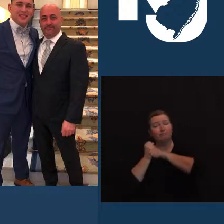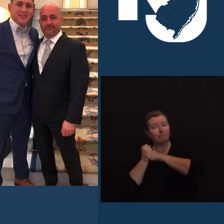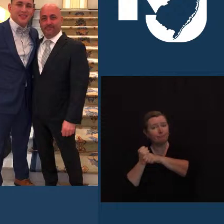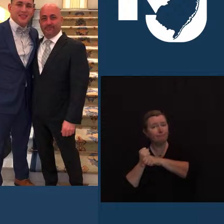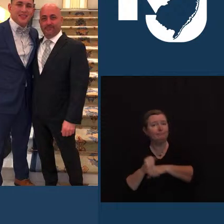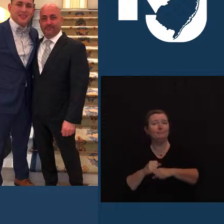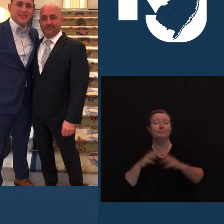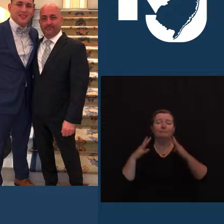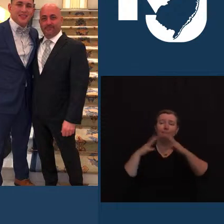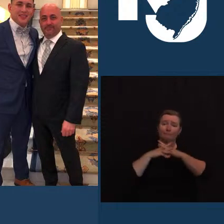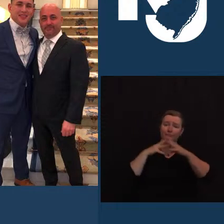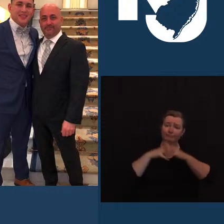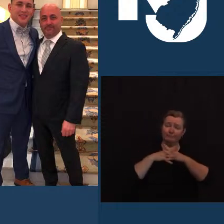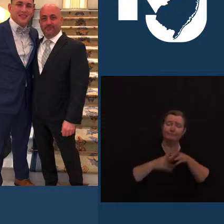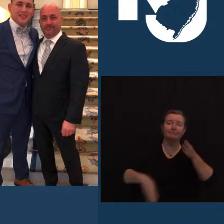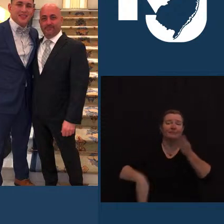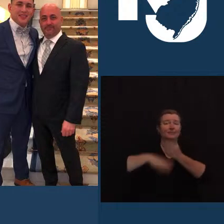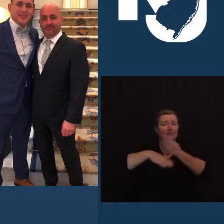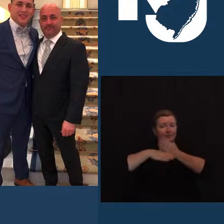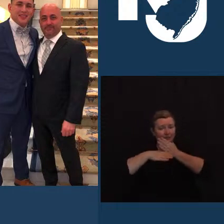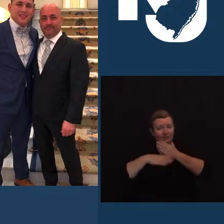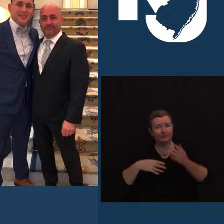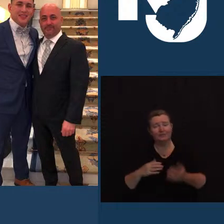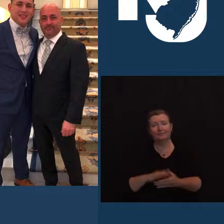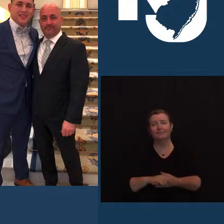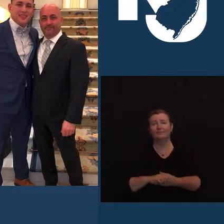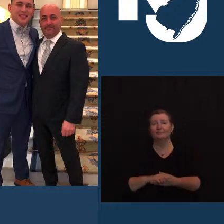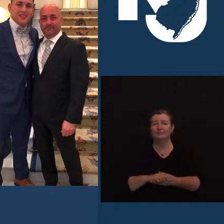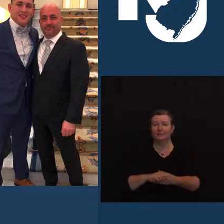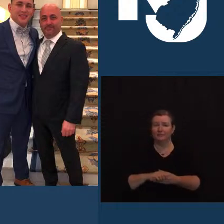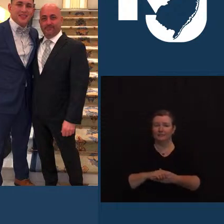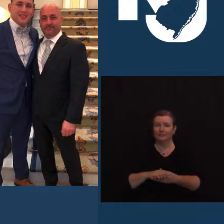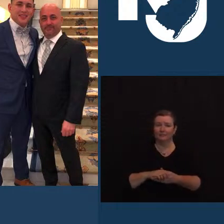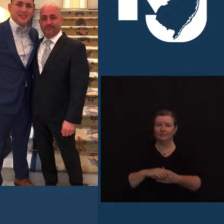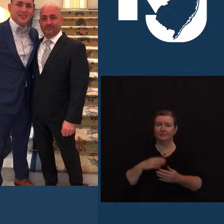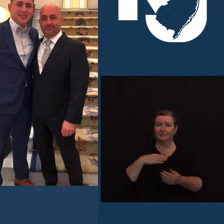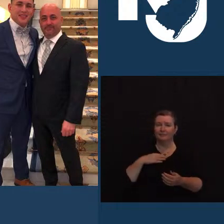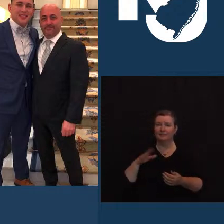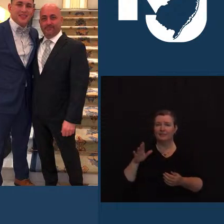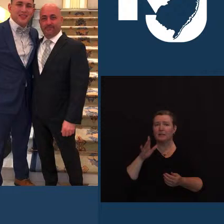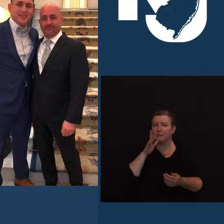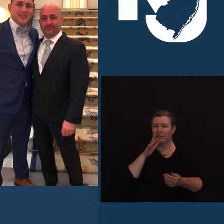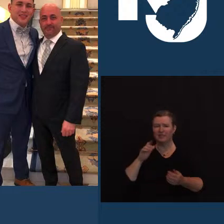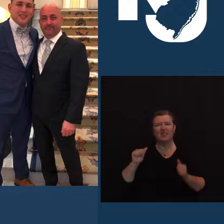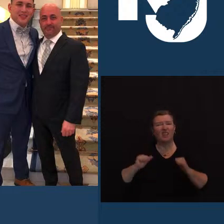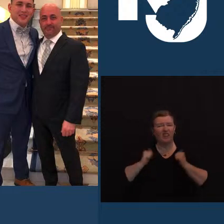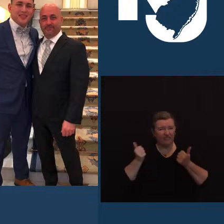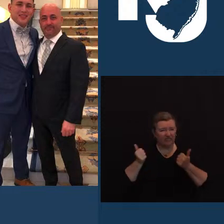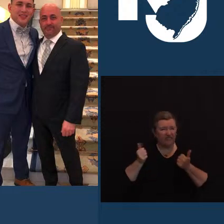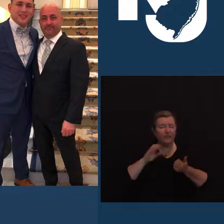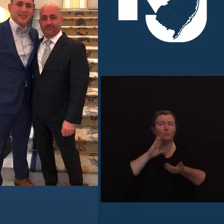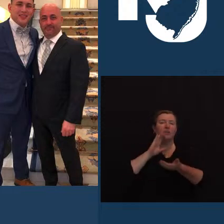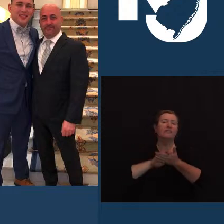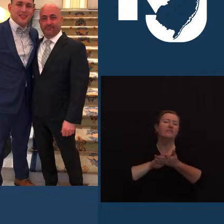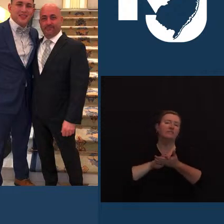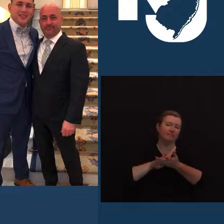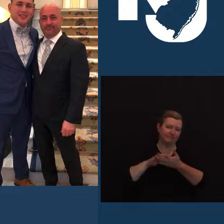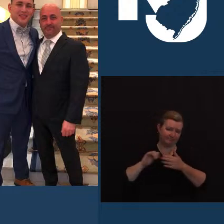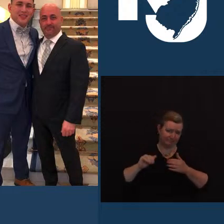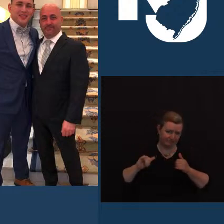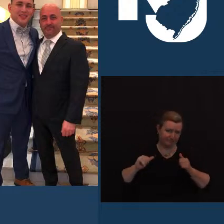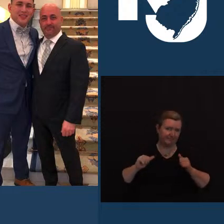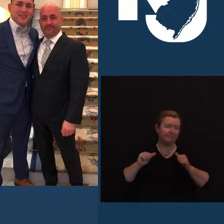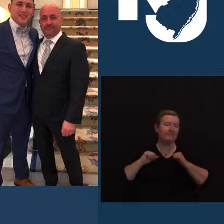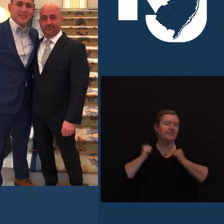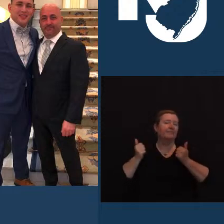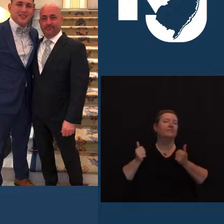leaves behind his mom, Elena, along with his beloved wife, Maria, with whom I had the great honor of speaking last week, and his